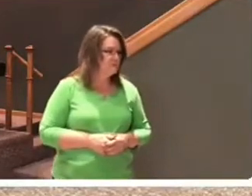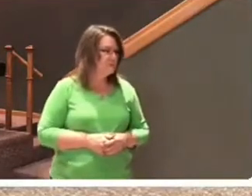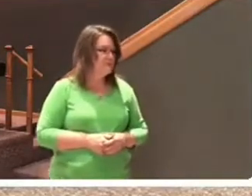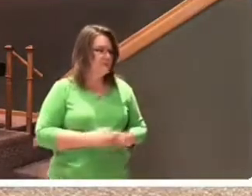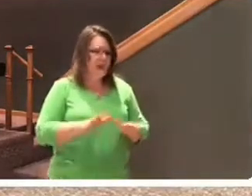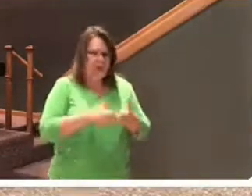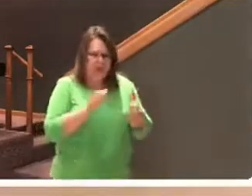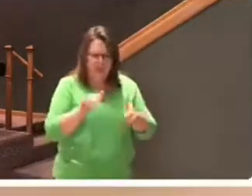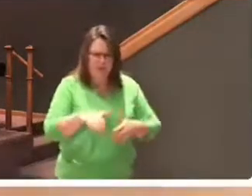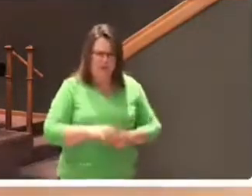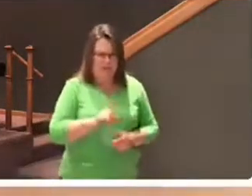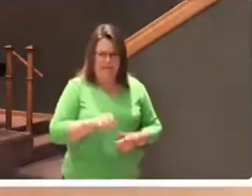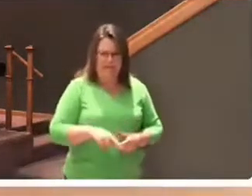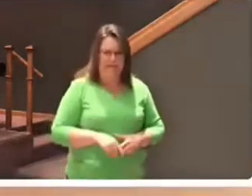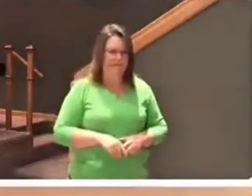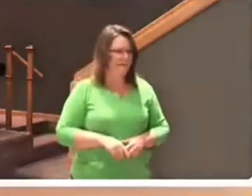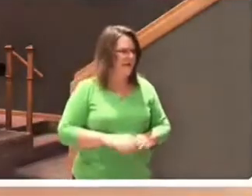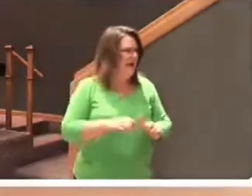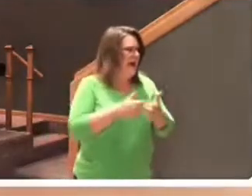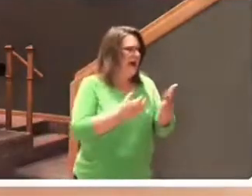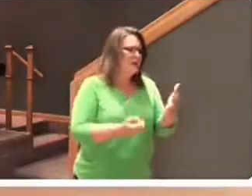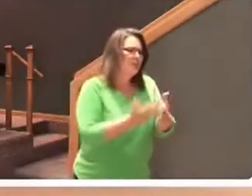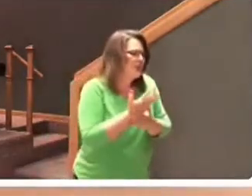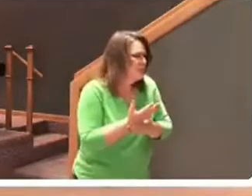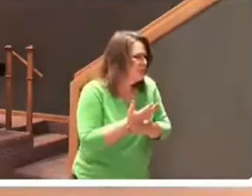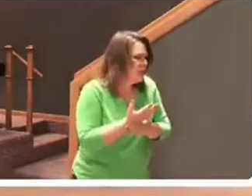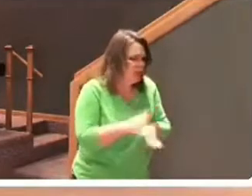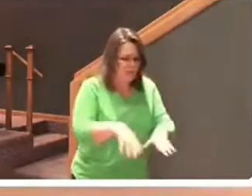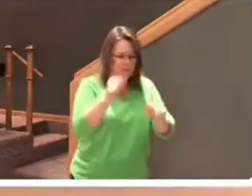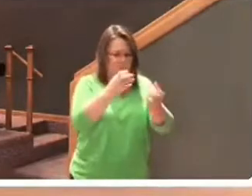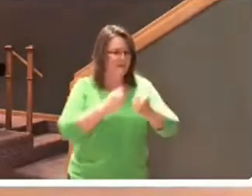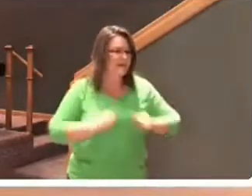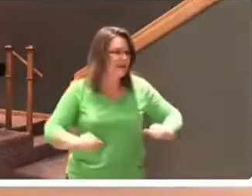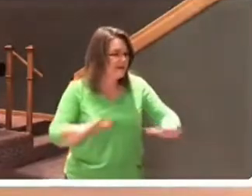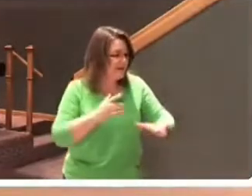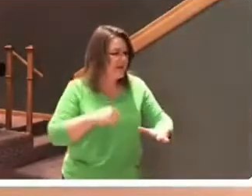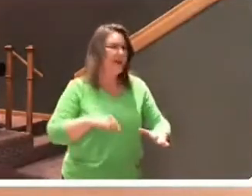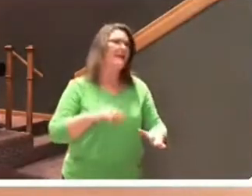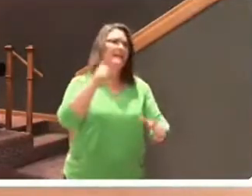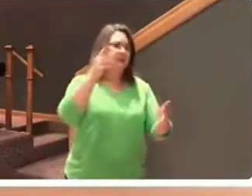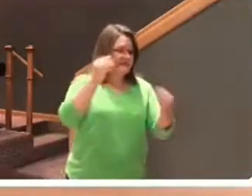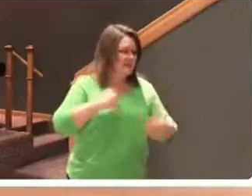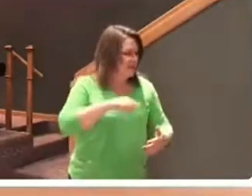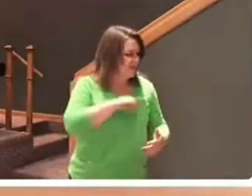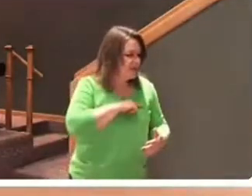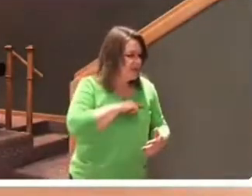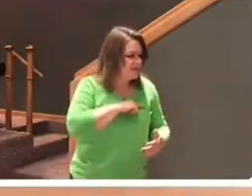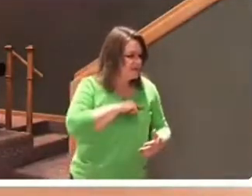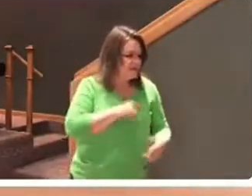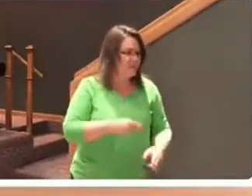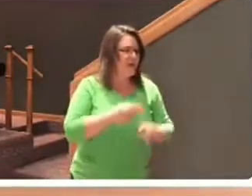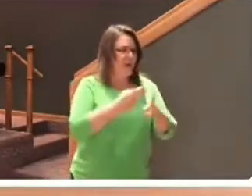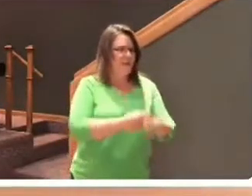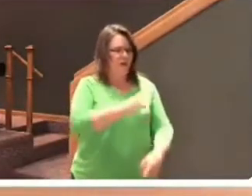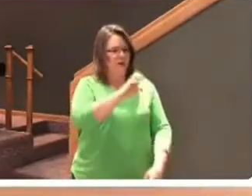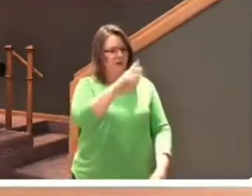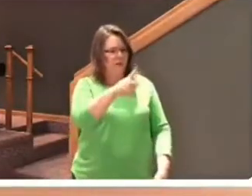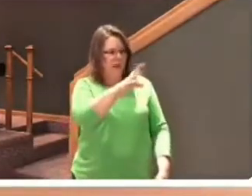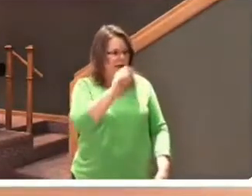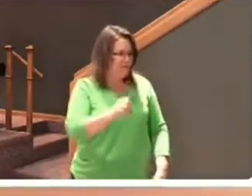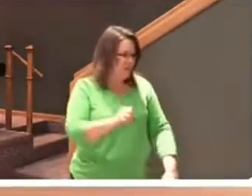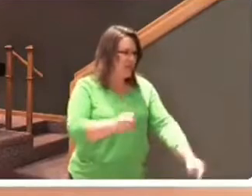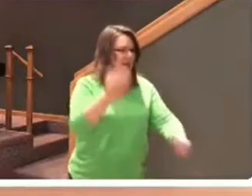How do we do that? How do we grow into possessing the land that we've given? I'm calling that the back 40. And listen, don't yell at me.